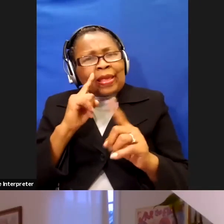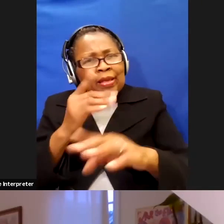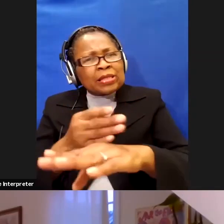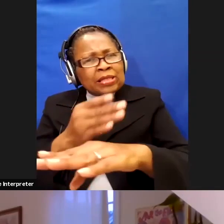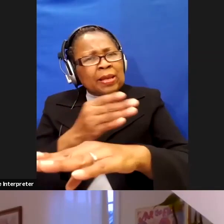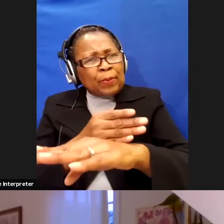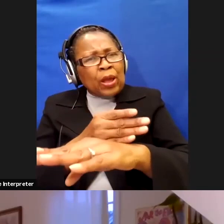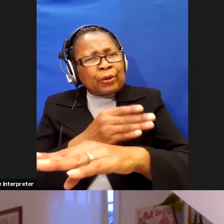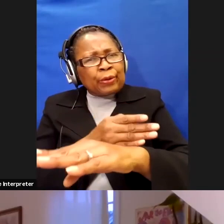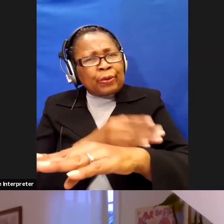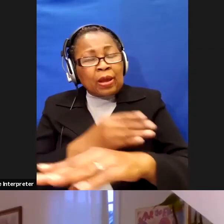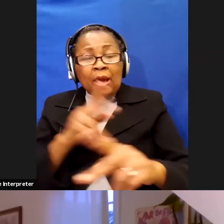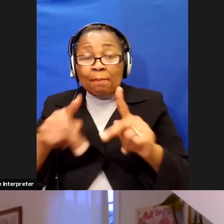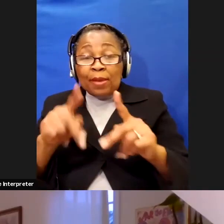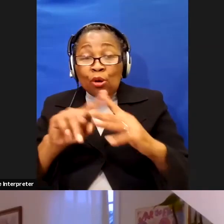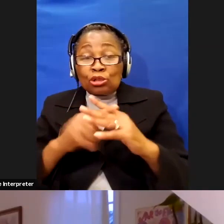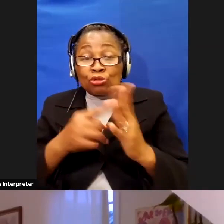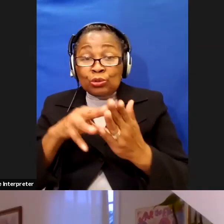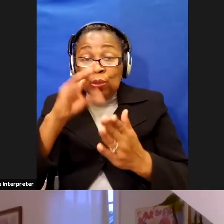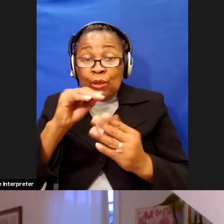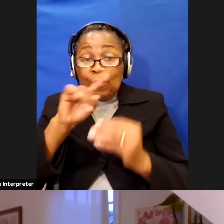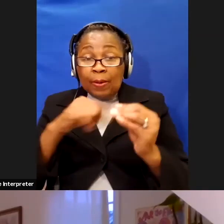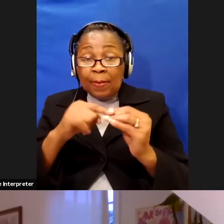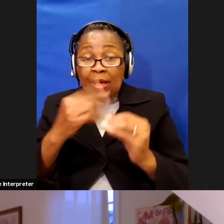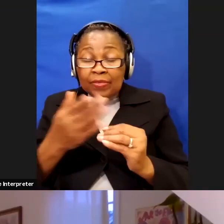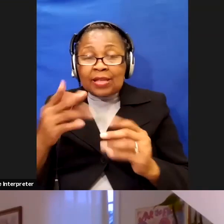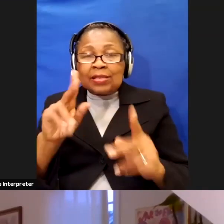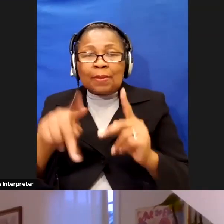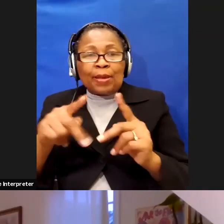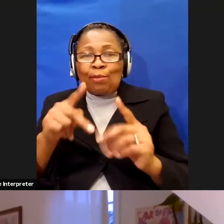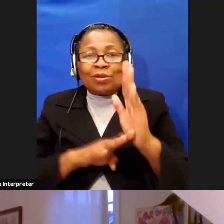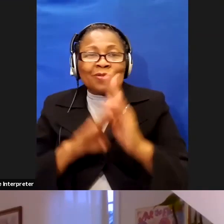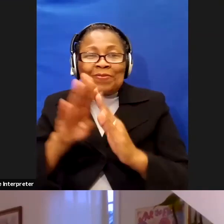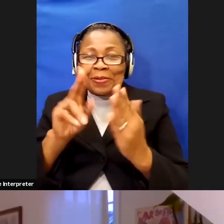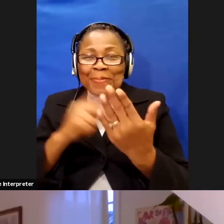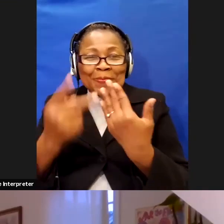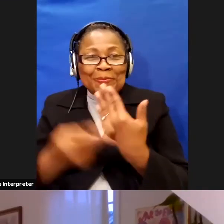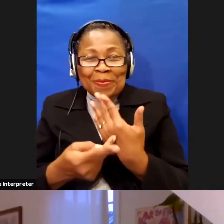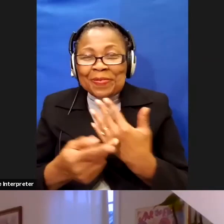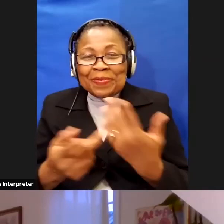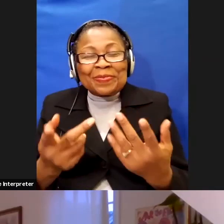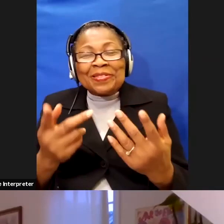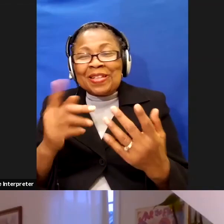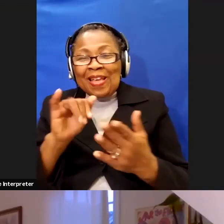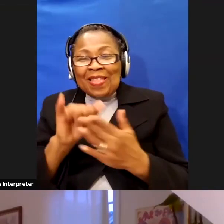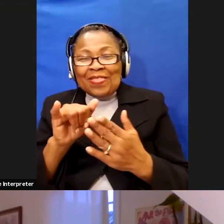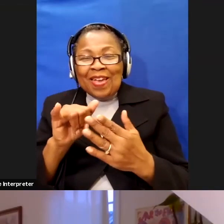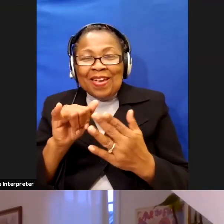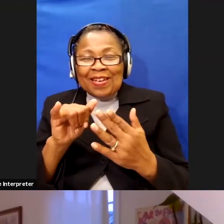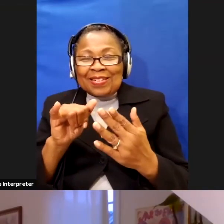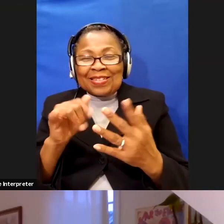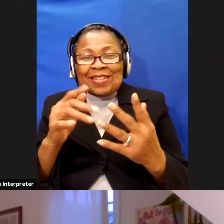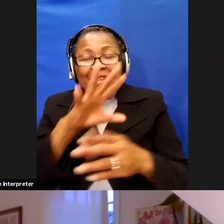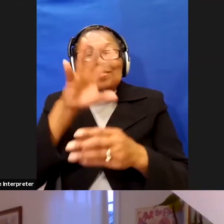are starting to learn about things. We have people developing products that can integrate the